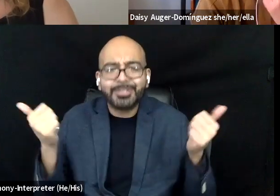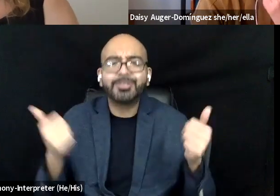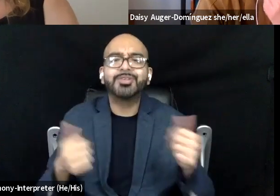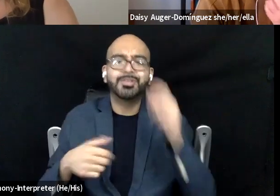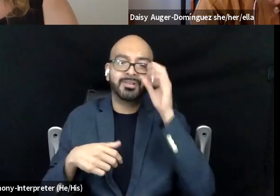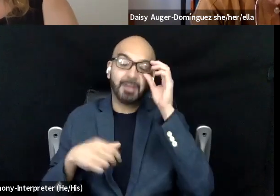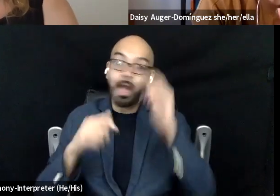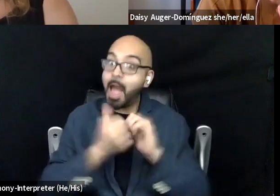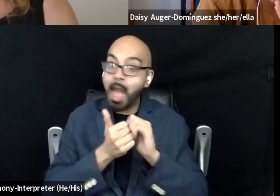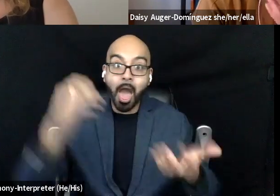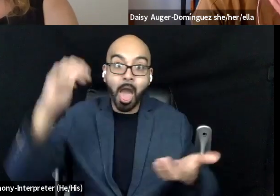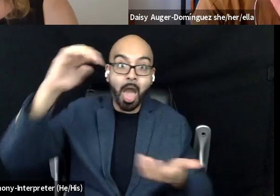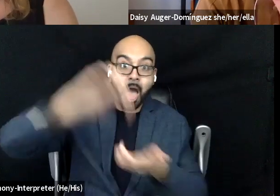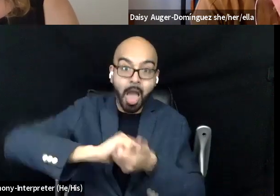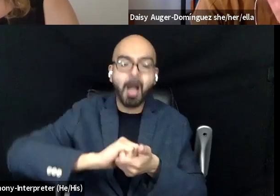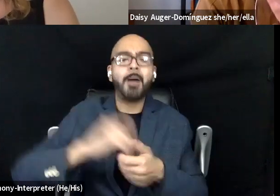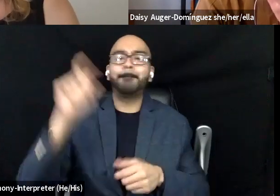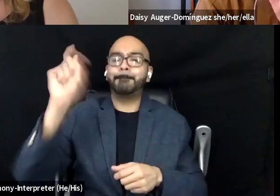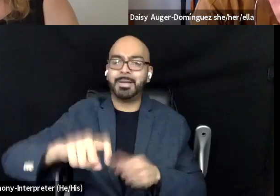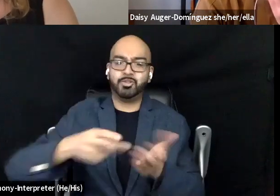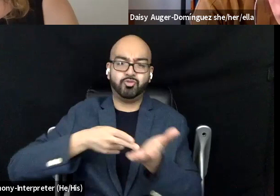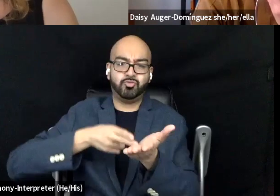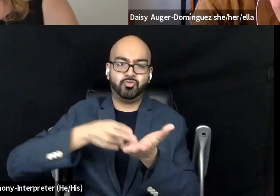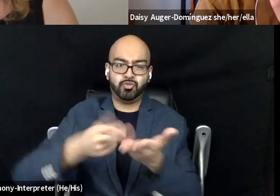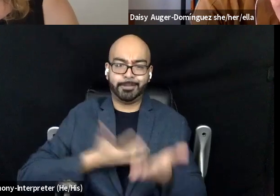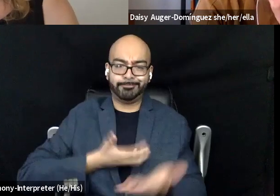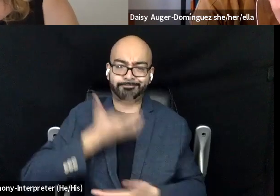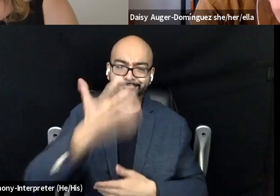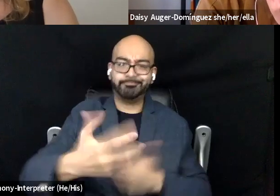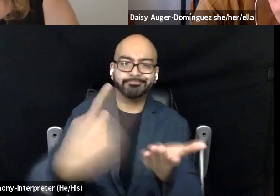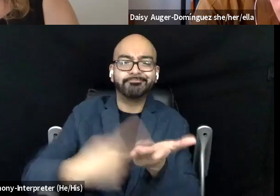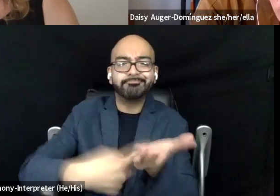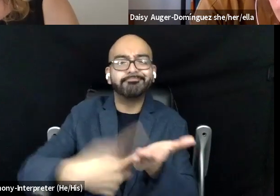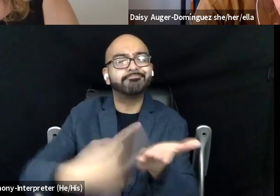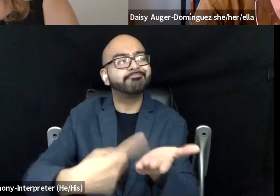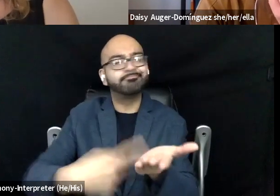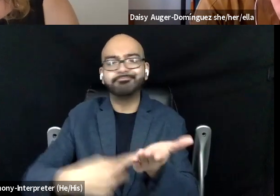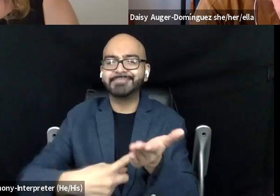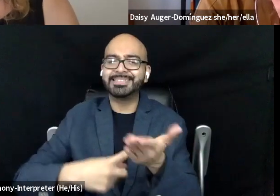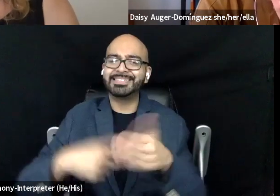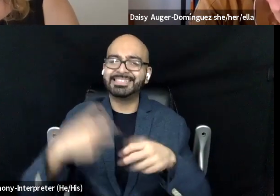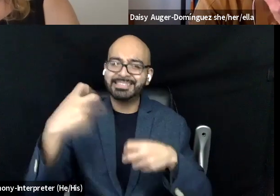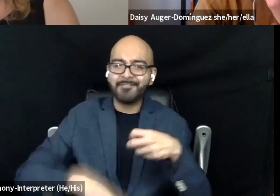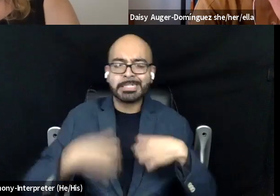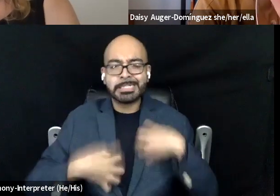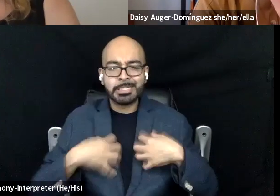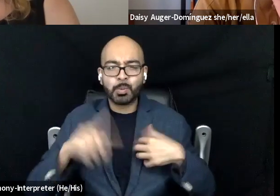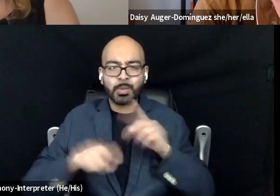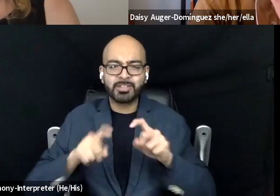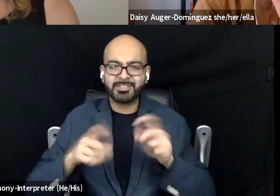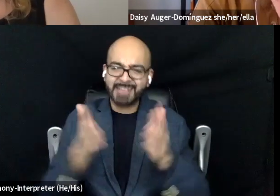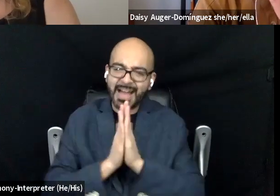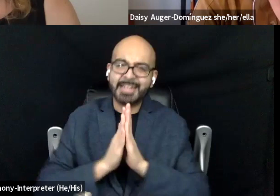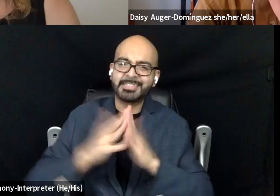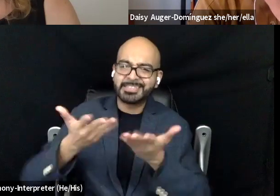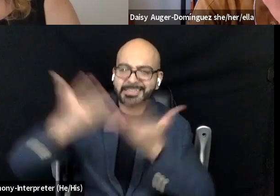from, uncovering truth. That comes from asking really tough questions. And it's hard, it's complex, it's triggering.